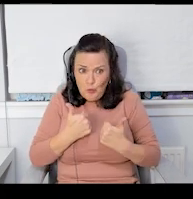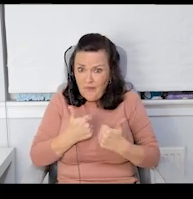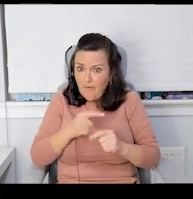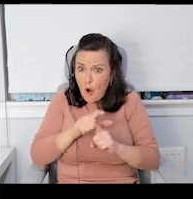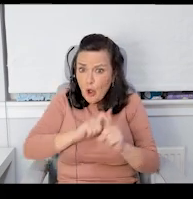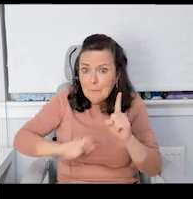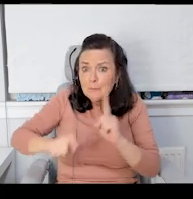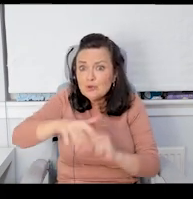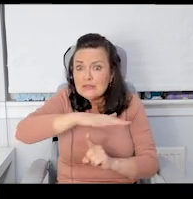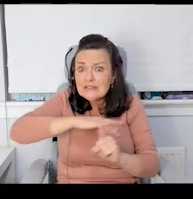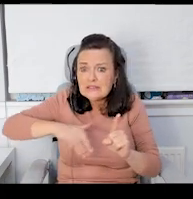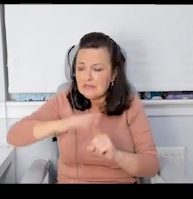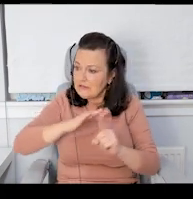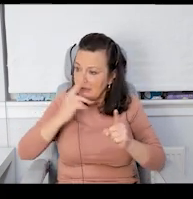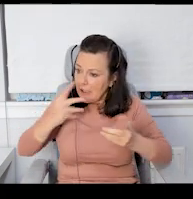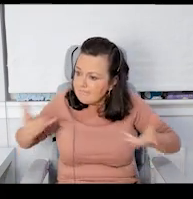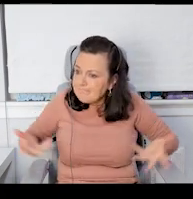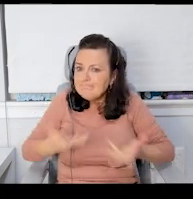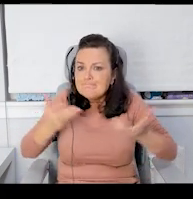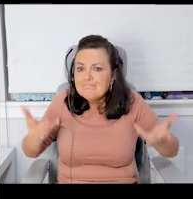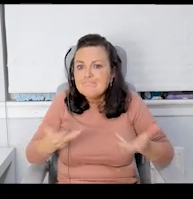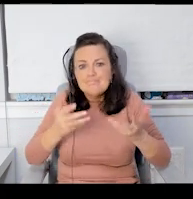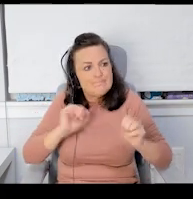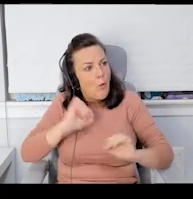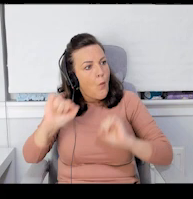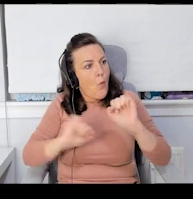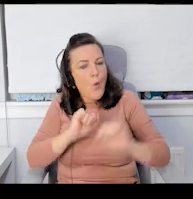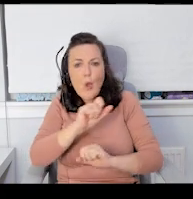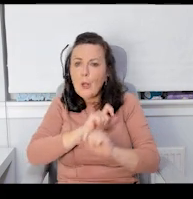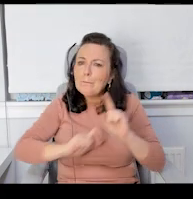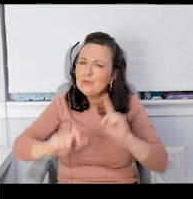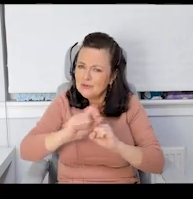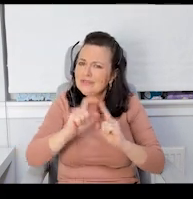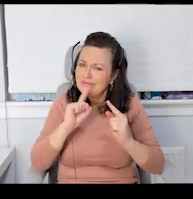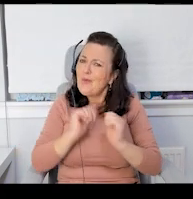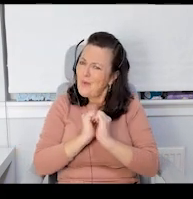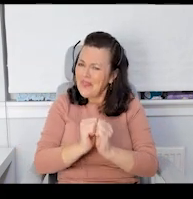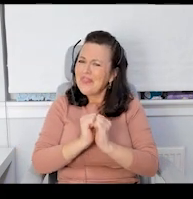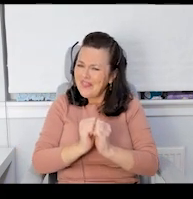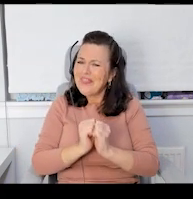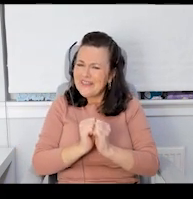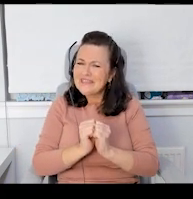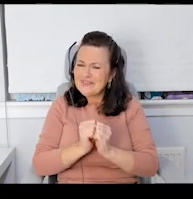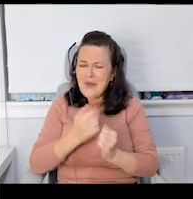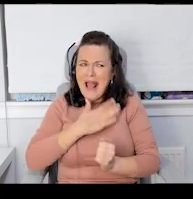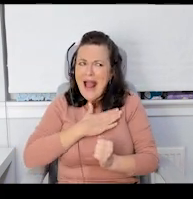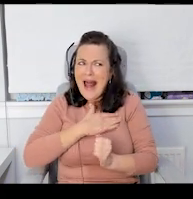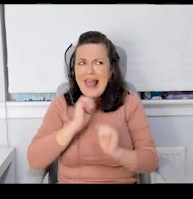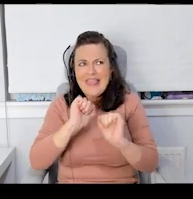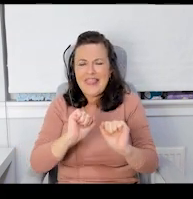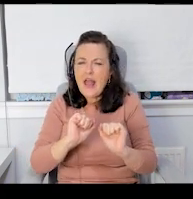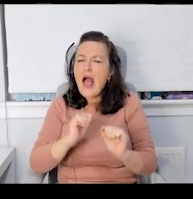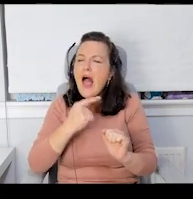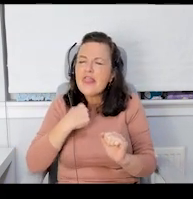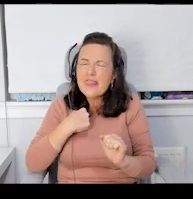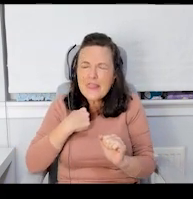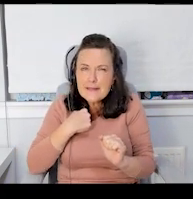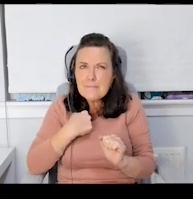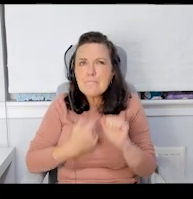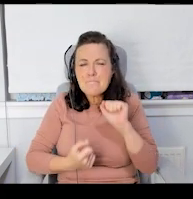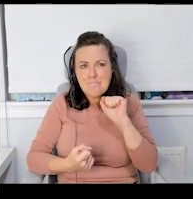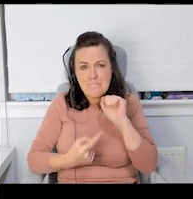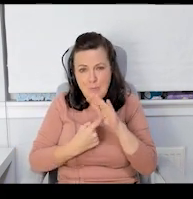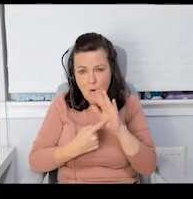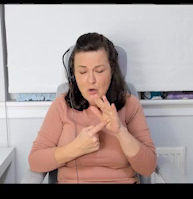this, that can continue to grow and nurture, and then they're giving back to their own families or their own community. So those kind of things, I think, is just about investing